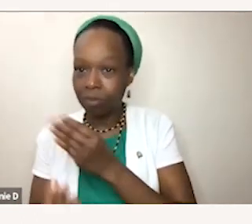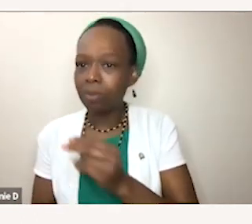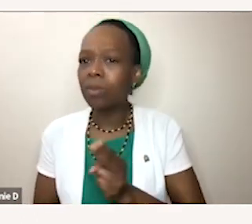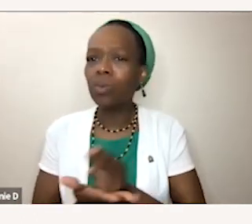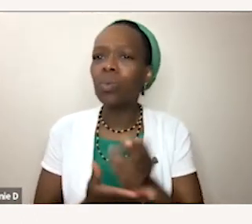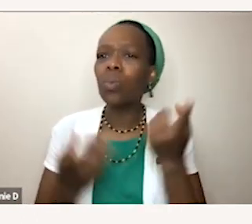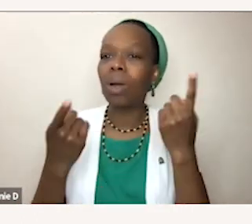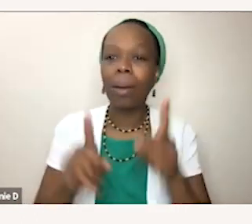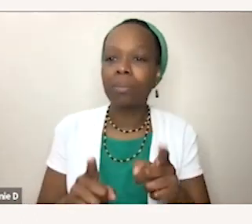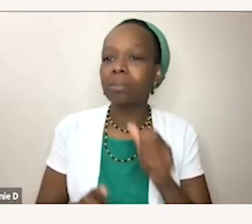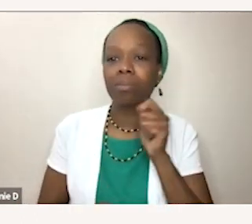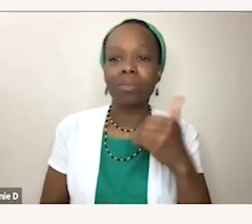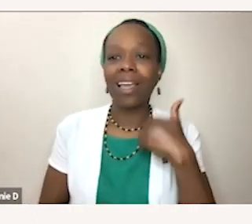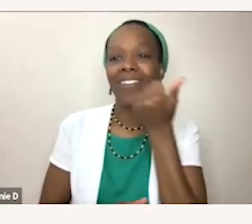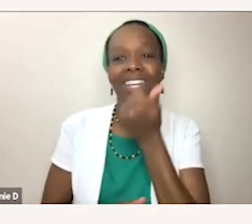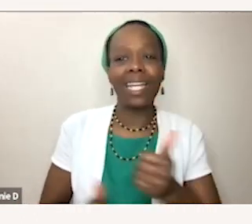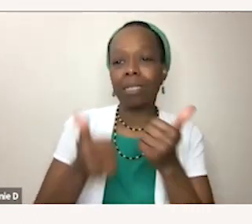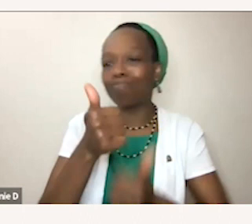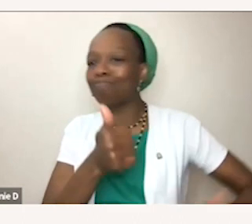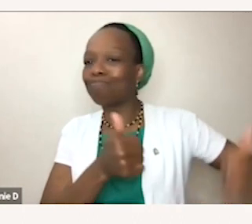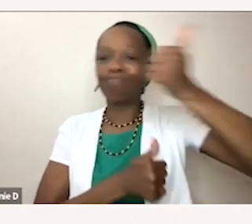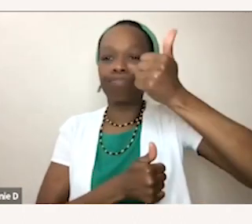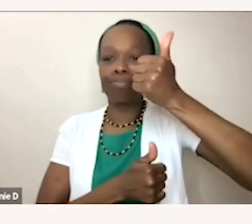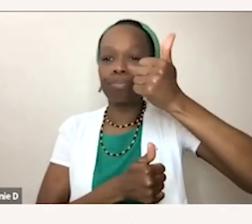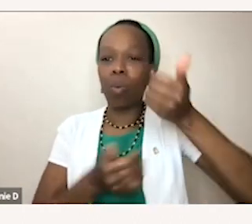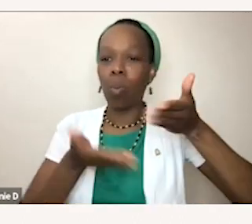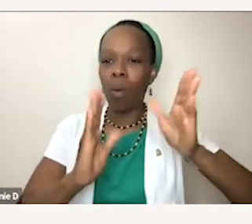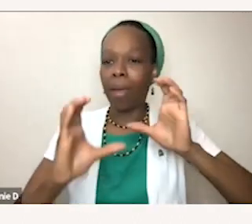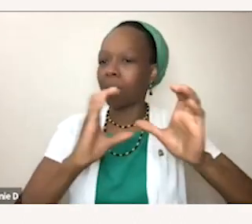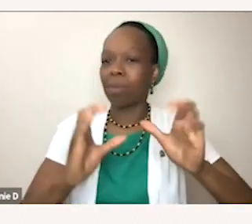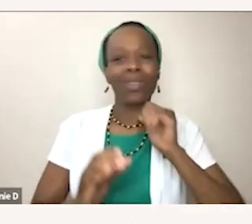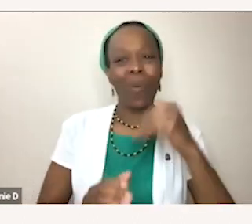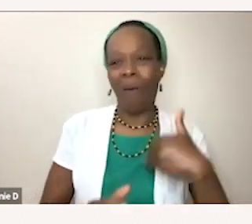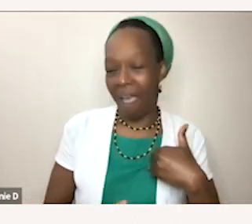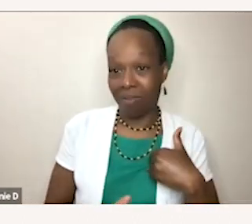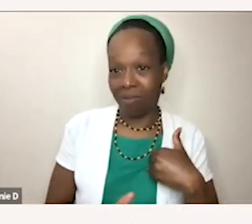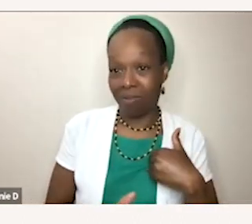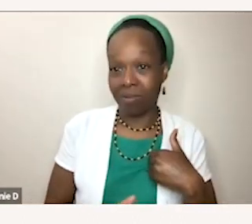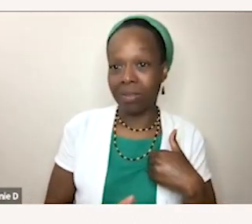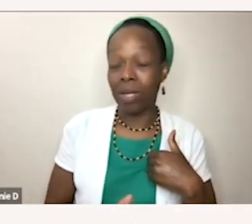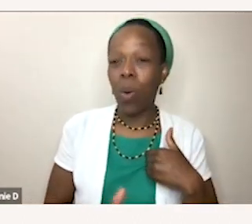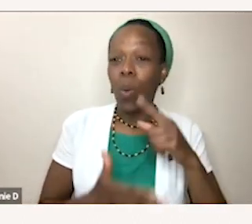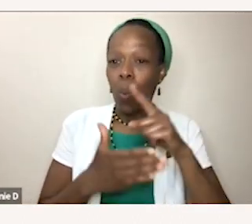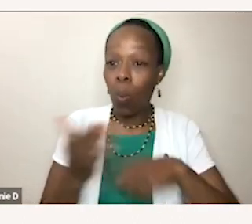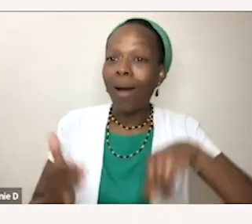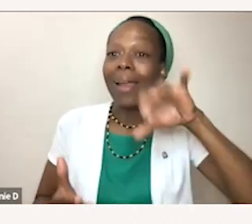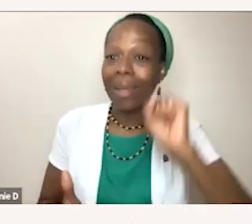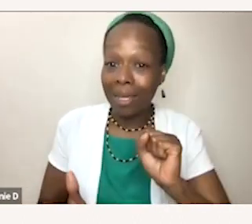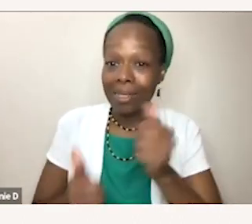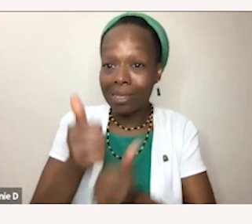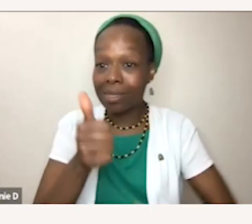no superior communication modality. The superior communication modality is whatever form